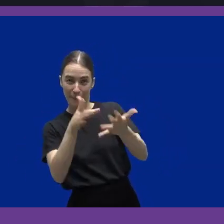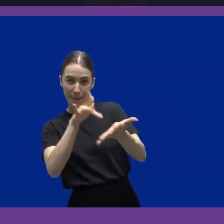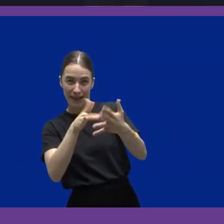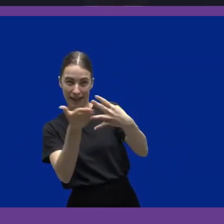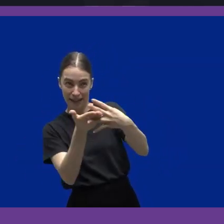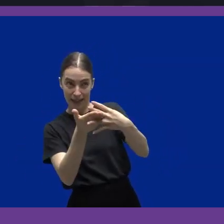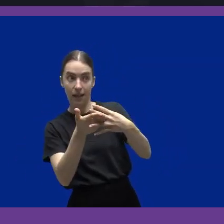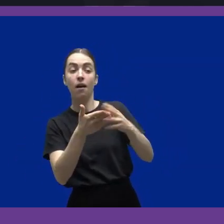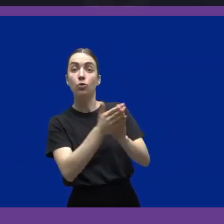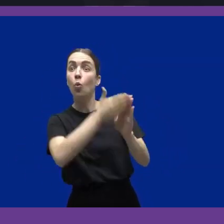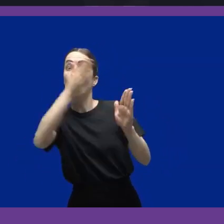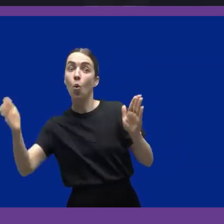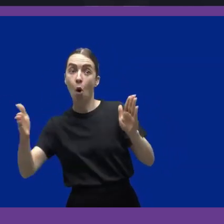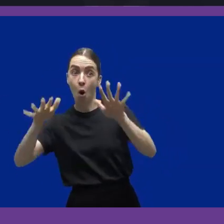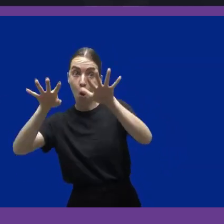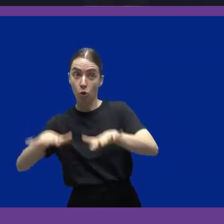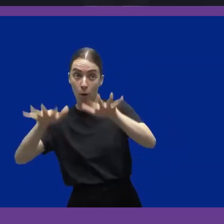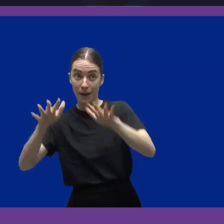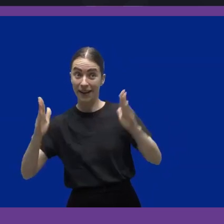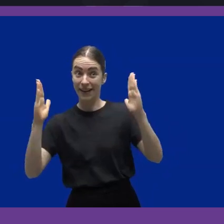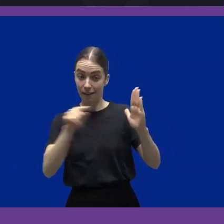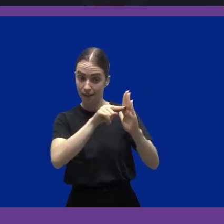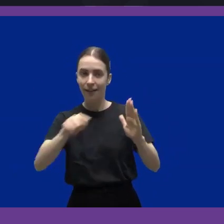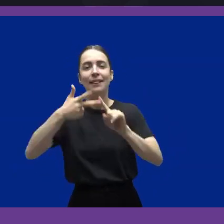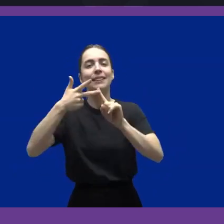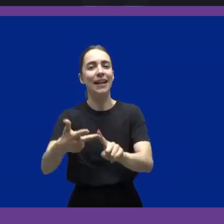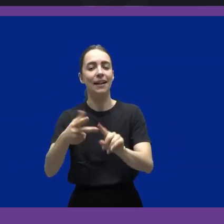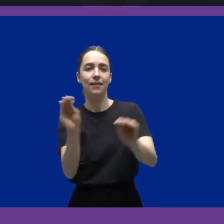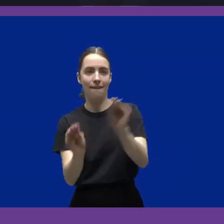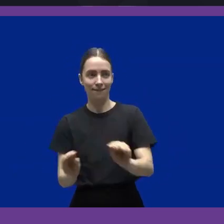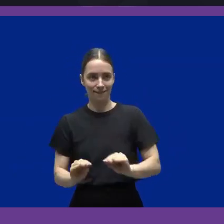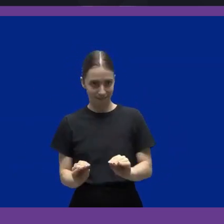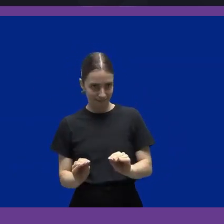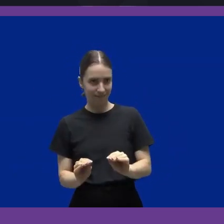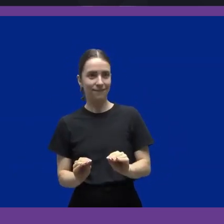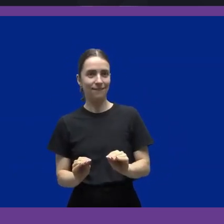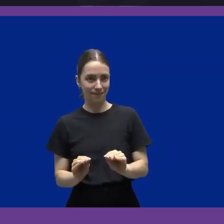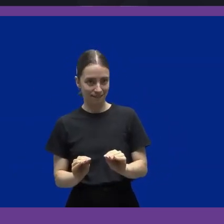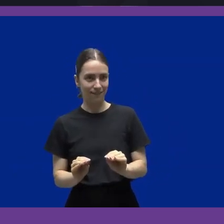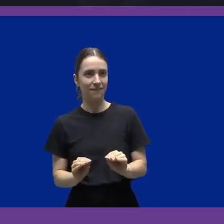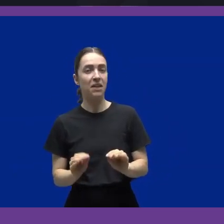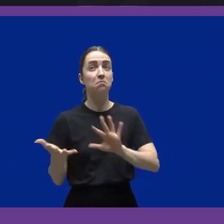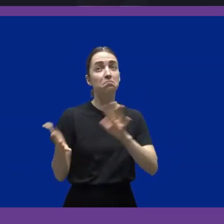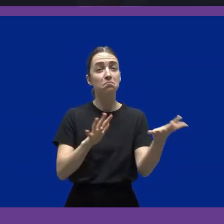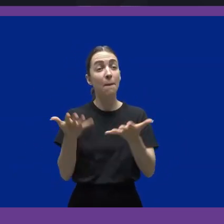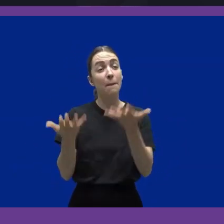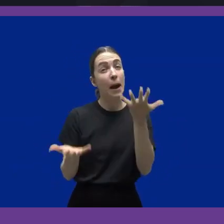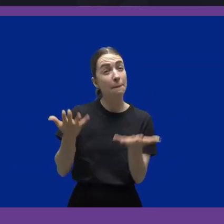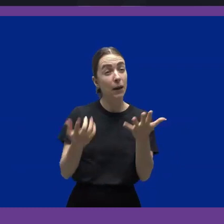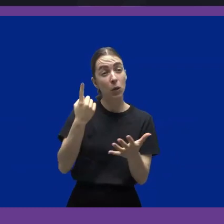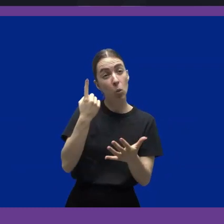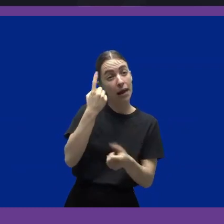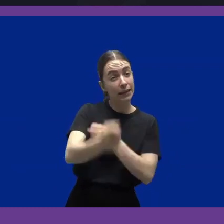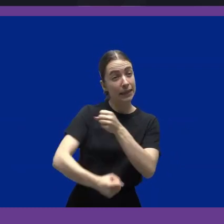we are expecting minimum 1 year of delay for this standard. This